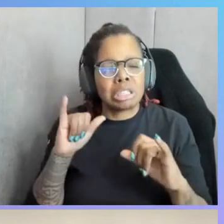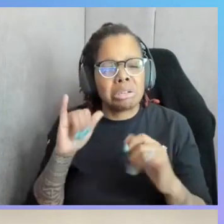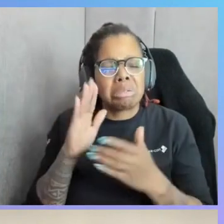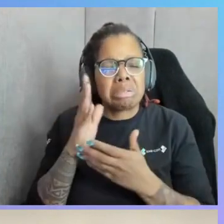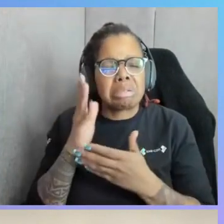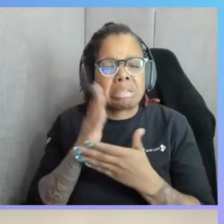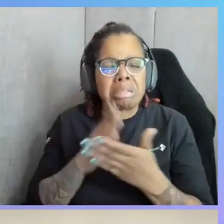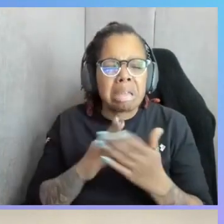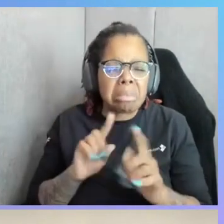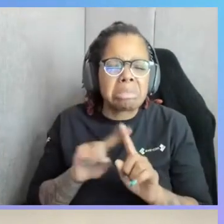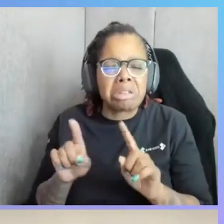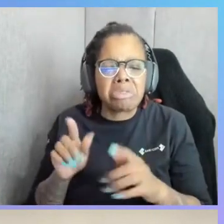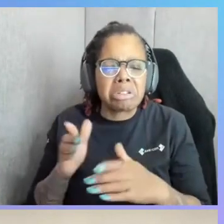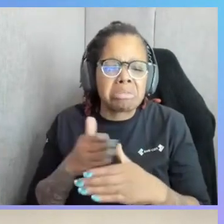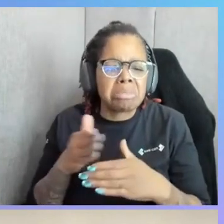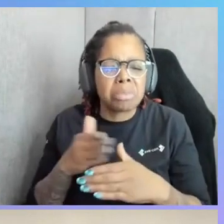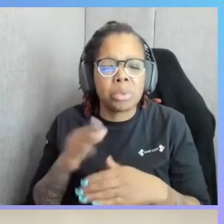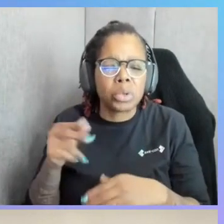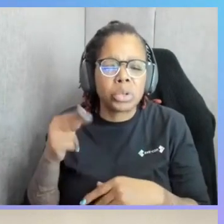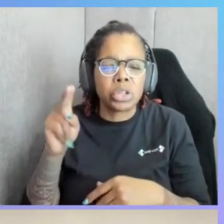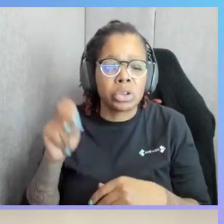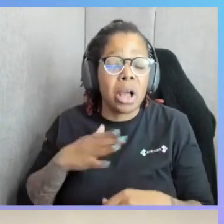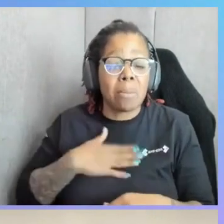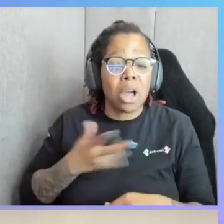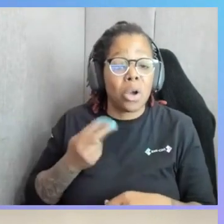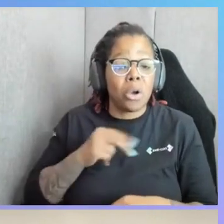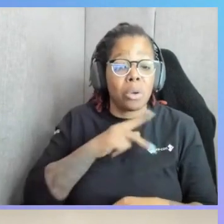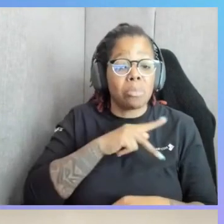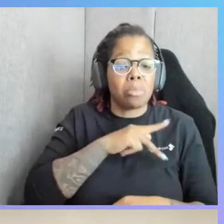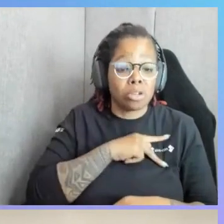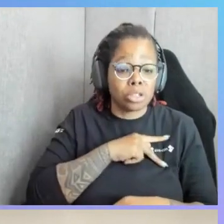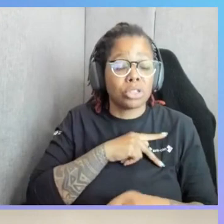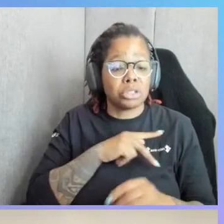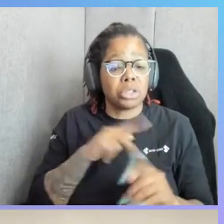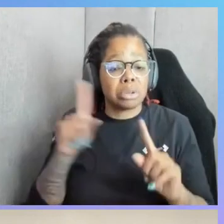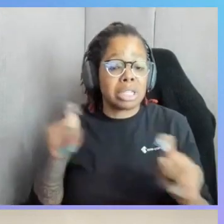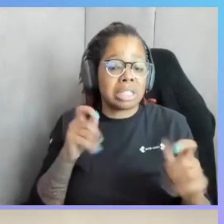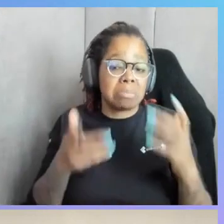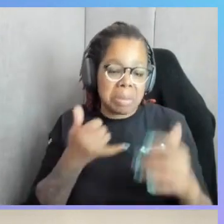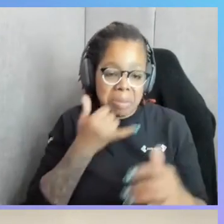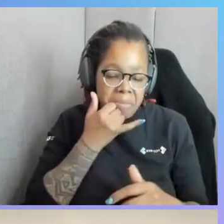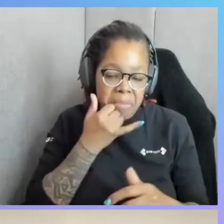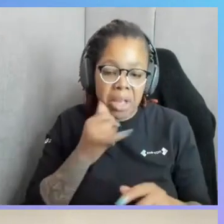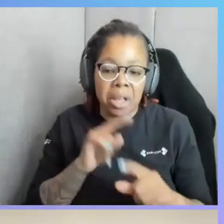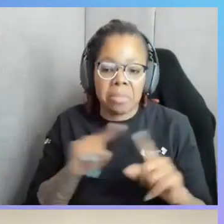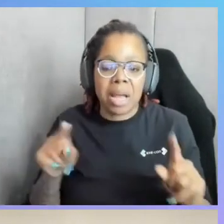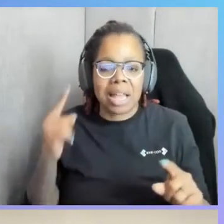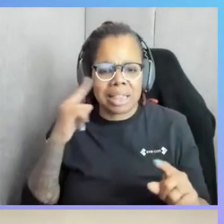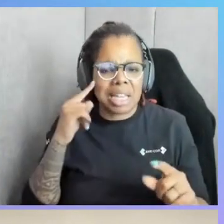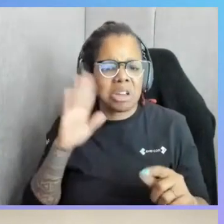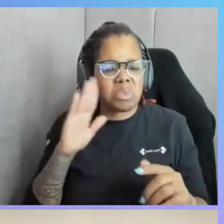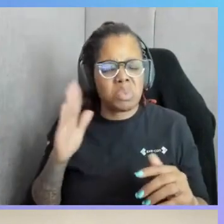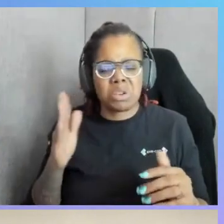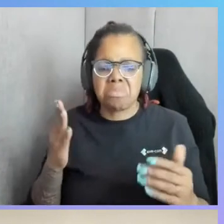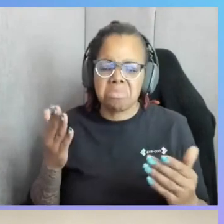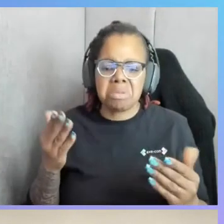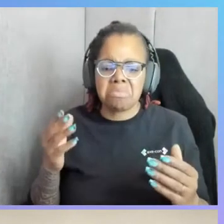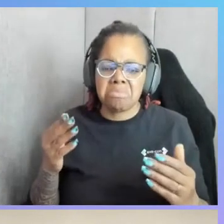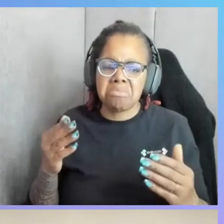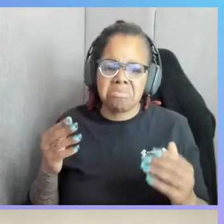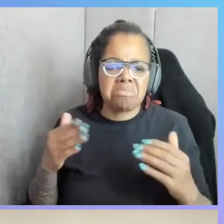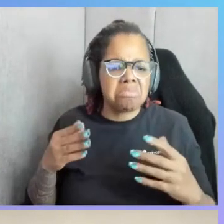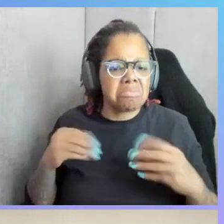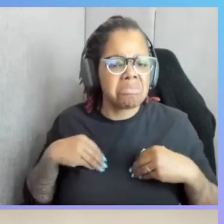different hues, through my own personal testing, so again, it could be flawed, but I think it'd be fair to say that it has